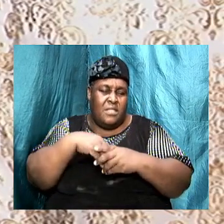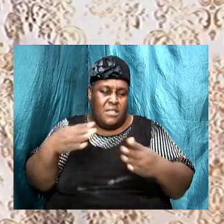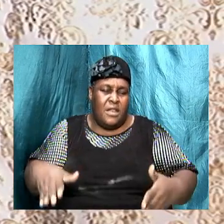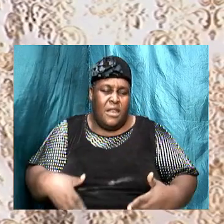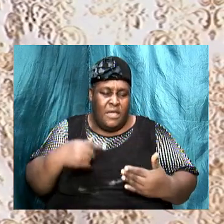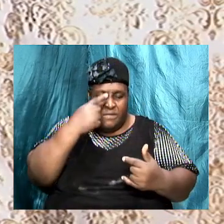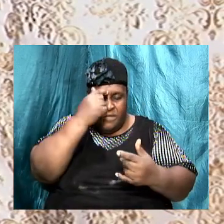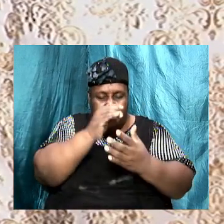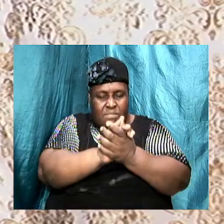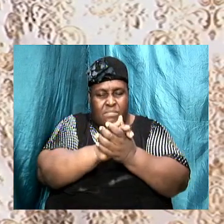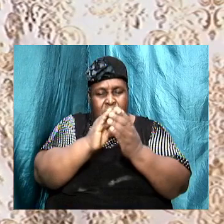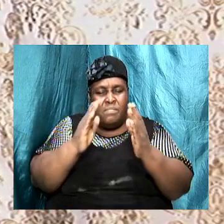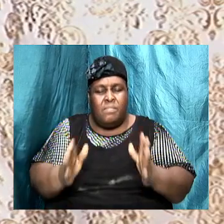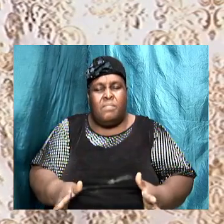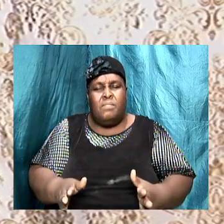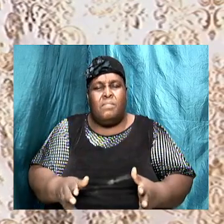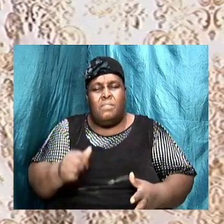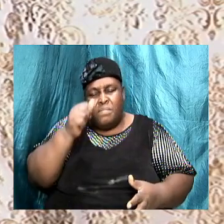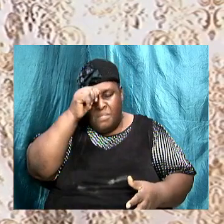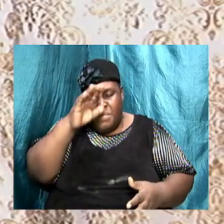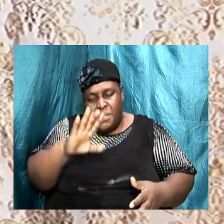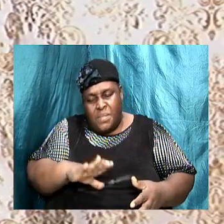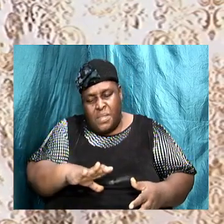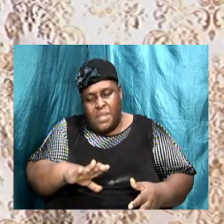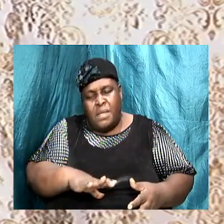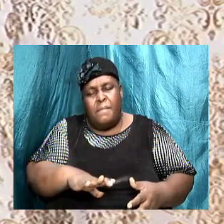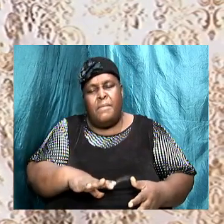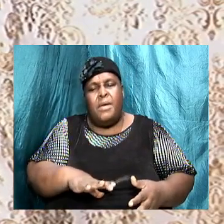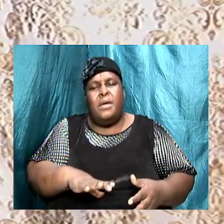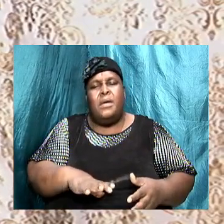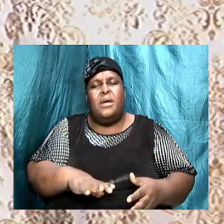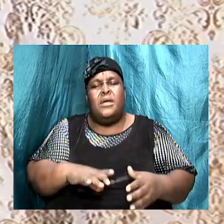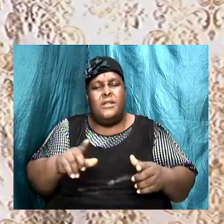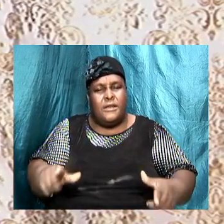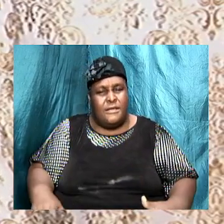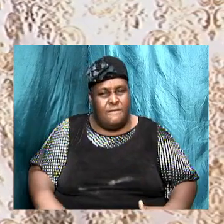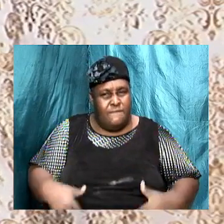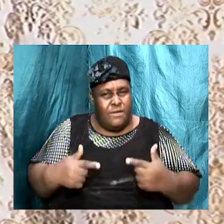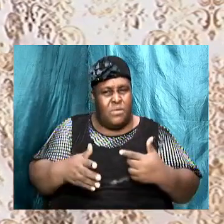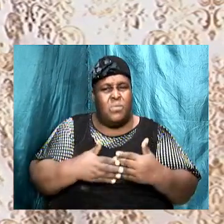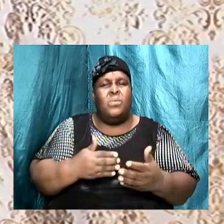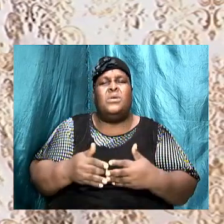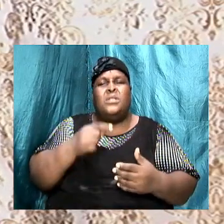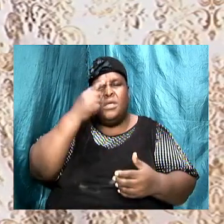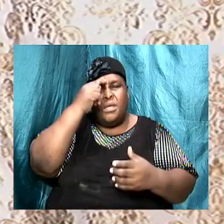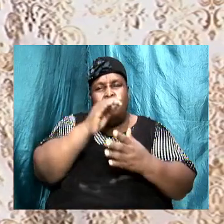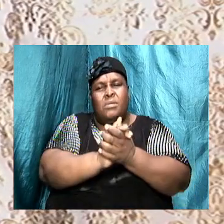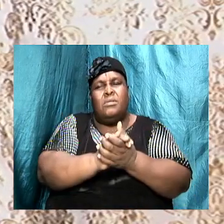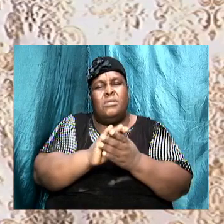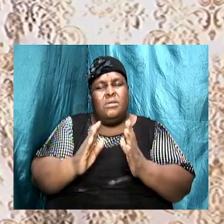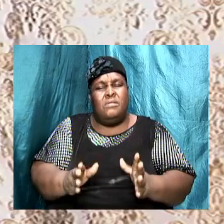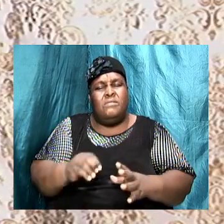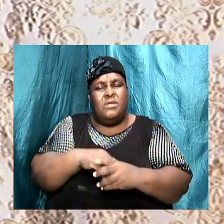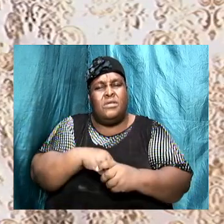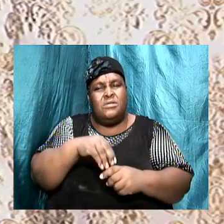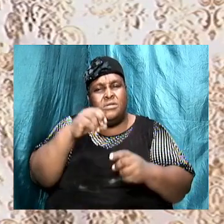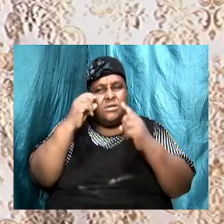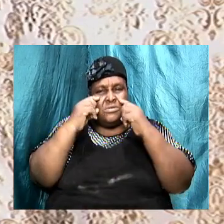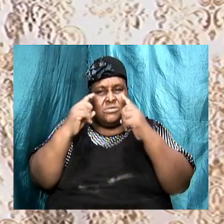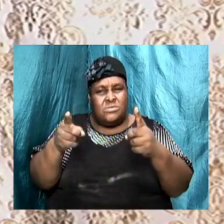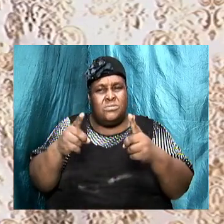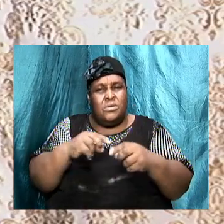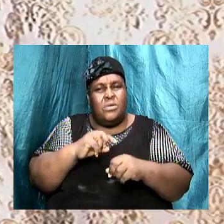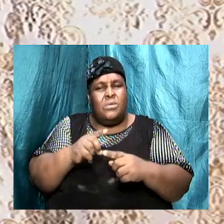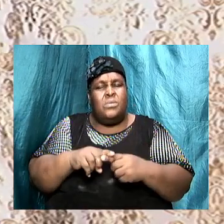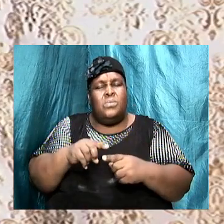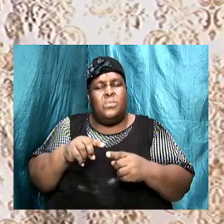it. A man's daily walk will tell whether or not he is a believer in the doctrine. So when we